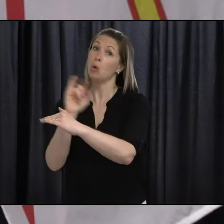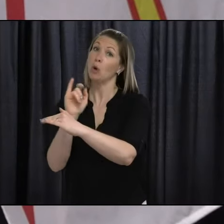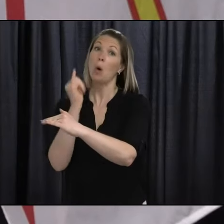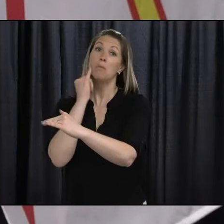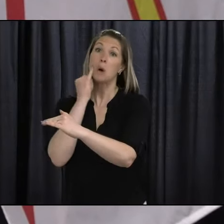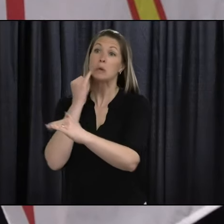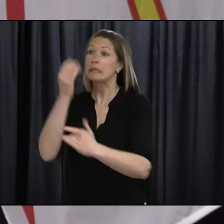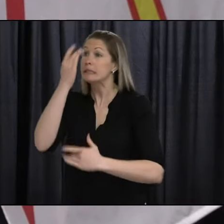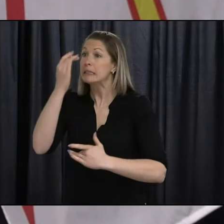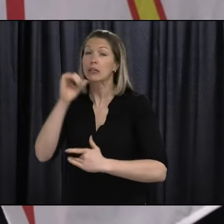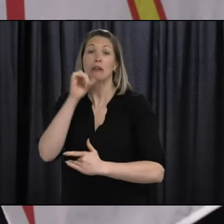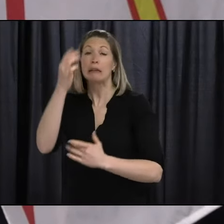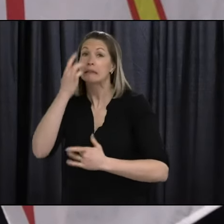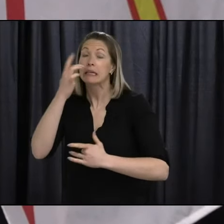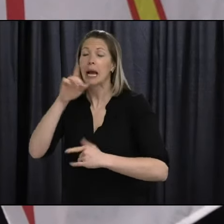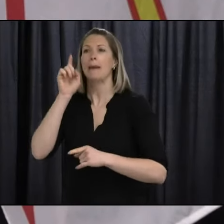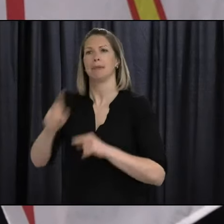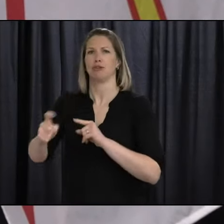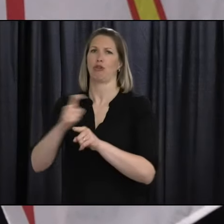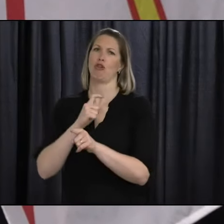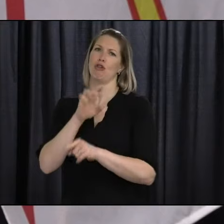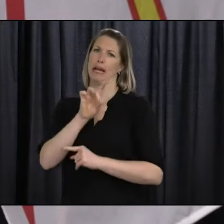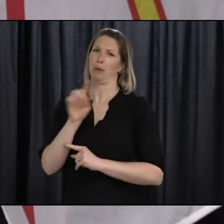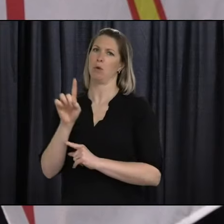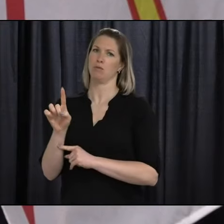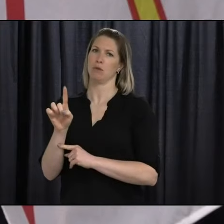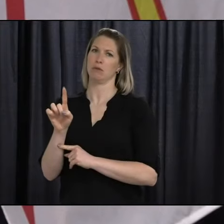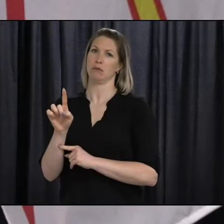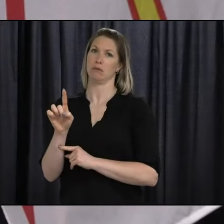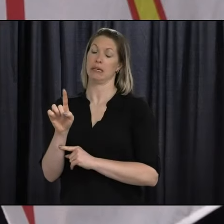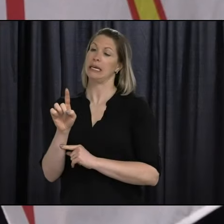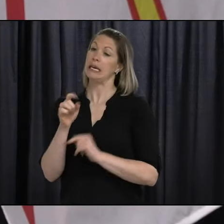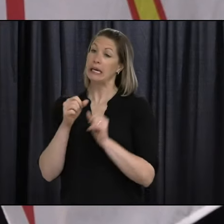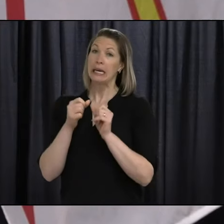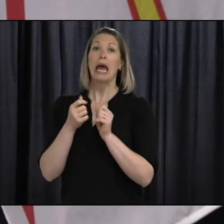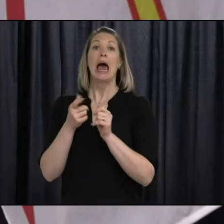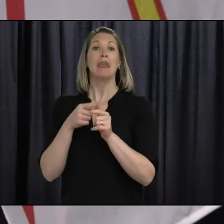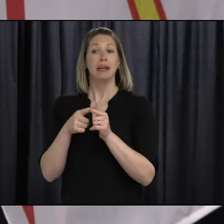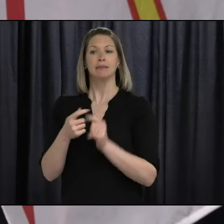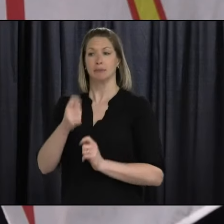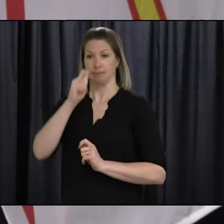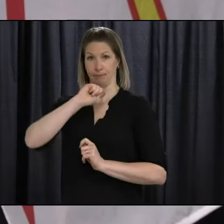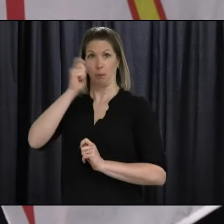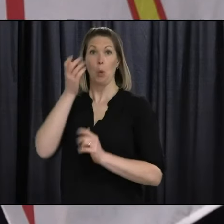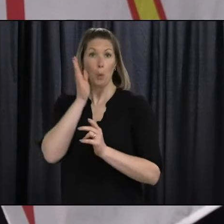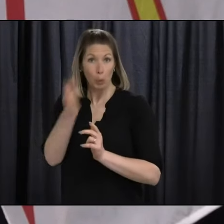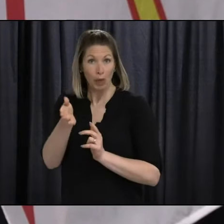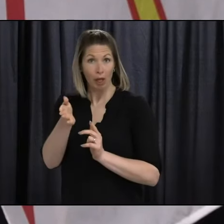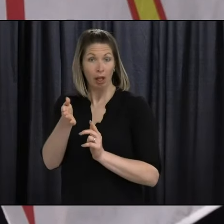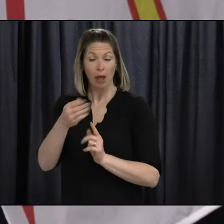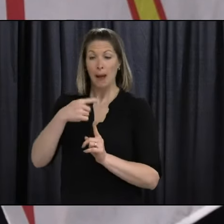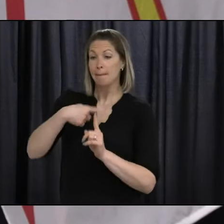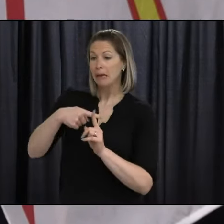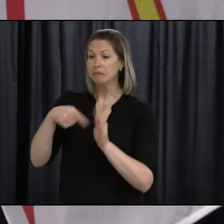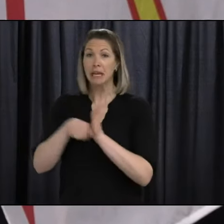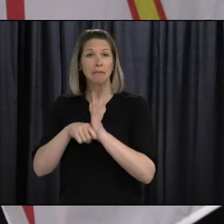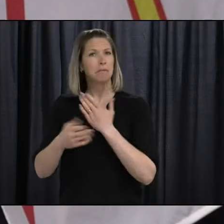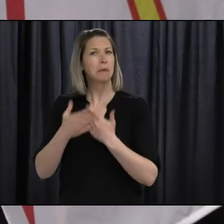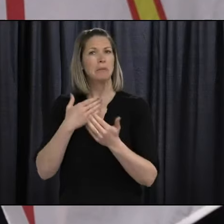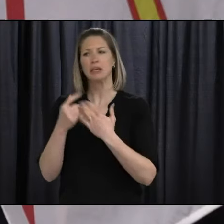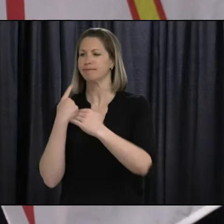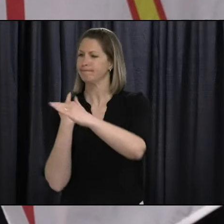not. If you test negative, please continue to self-isolate for the remainder of the 14 days. Close and